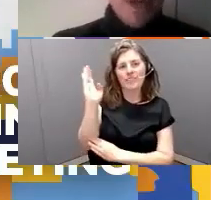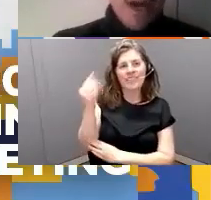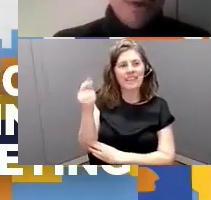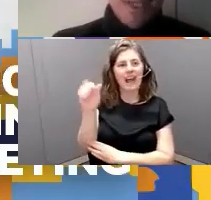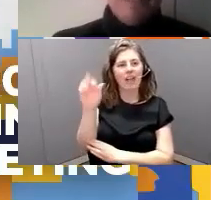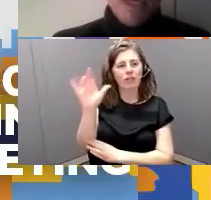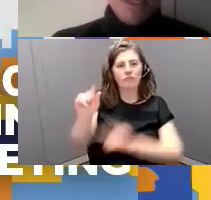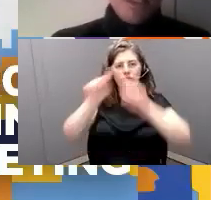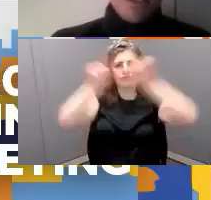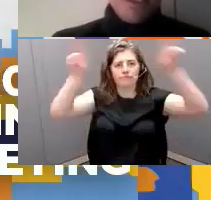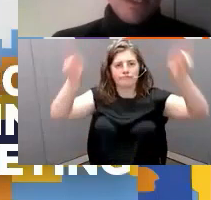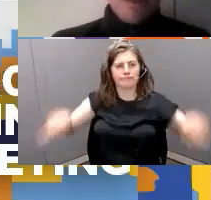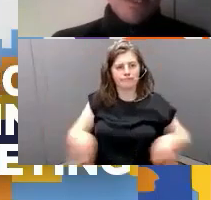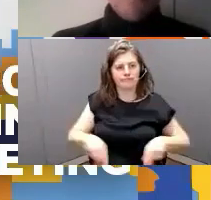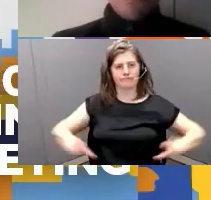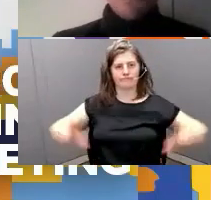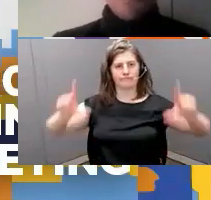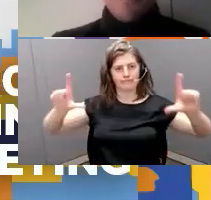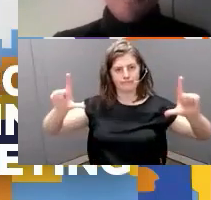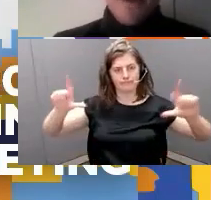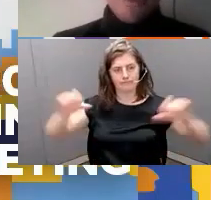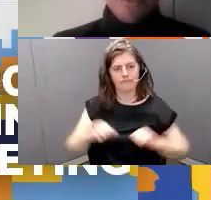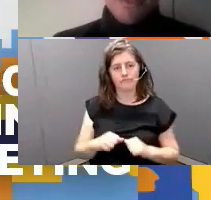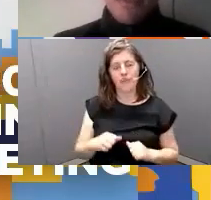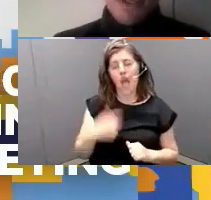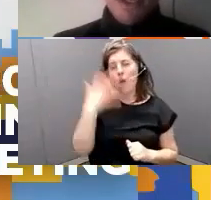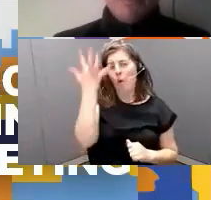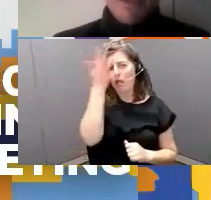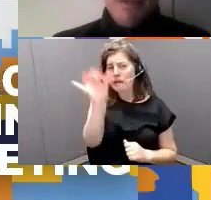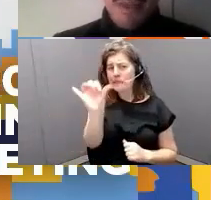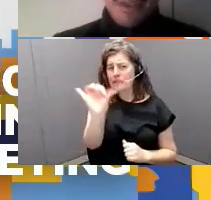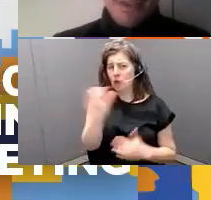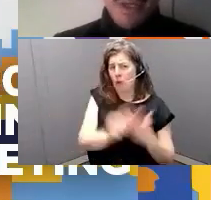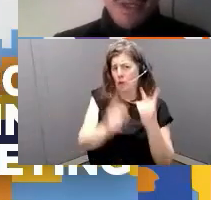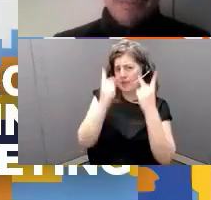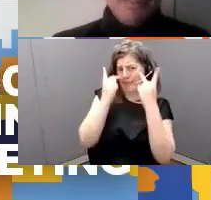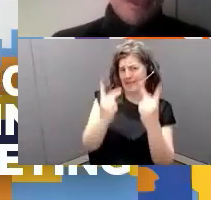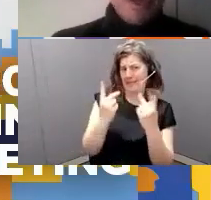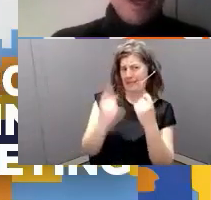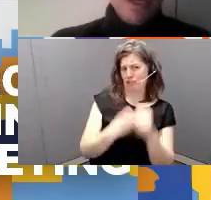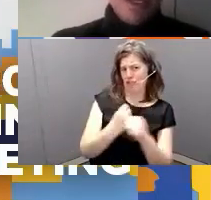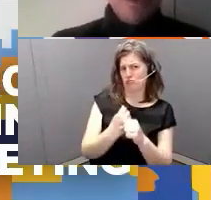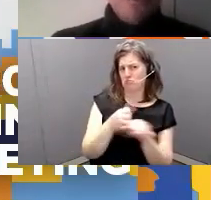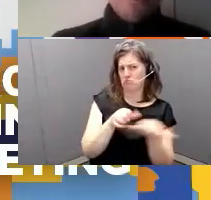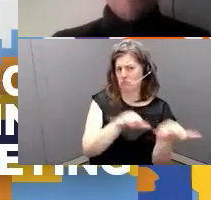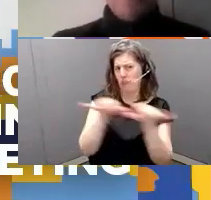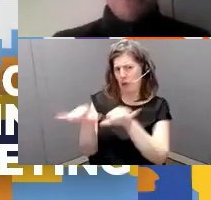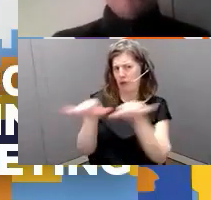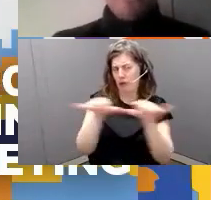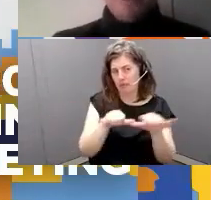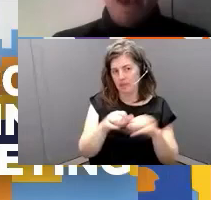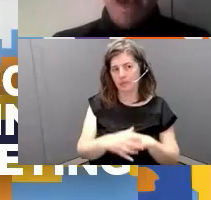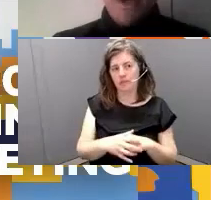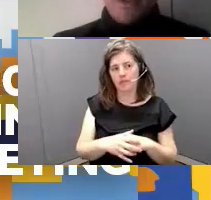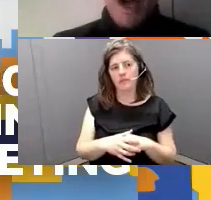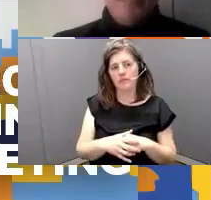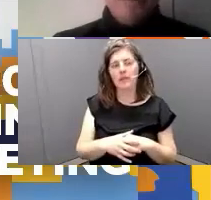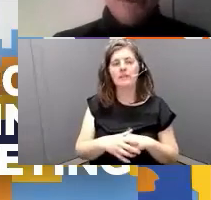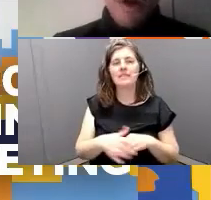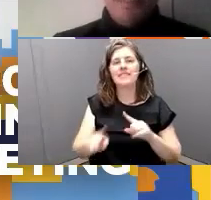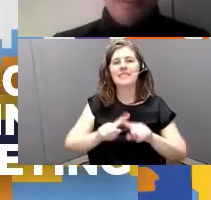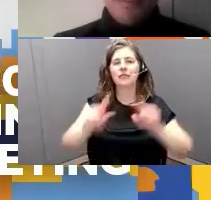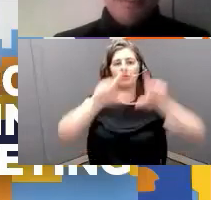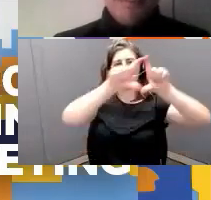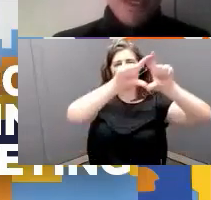its entirety. It will look very similar this year. There will be a different banner up